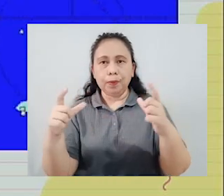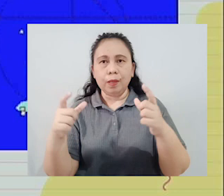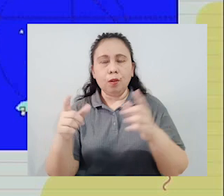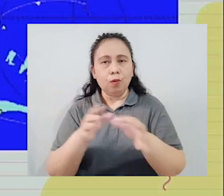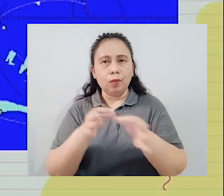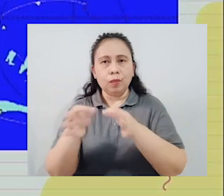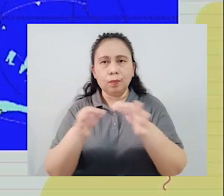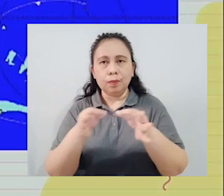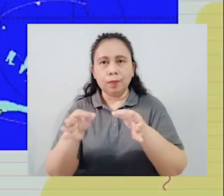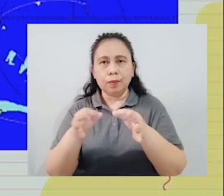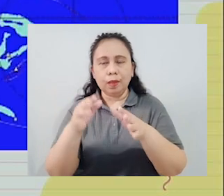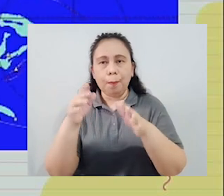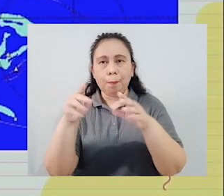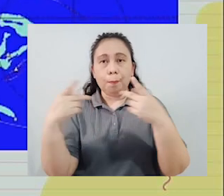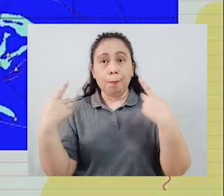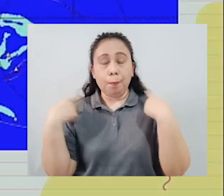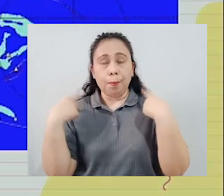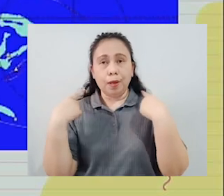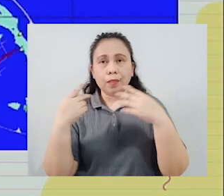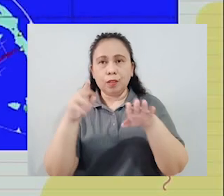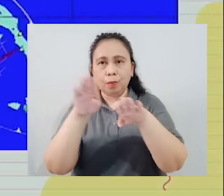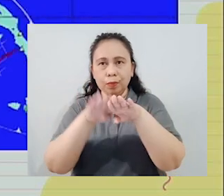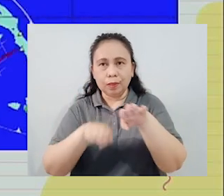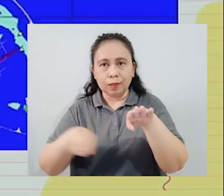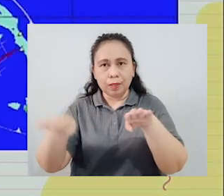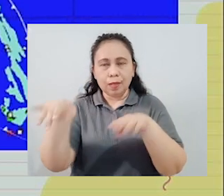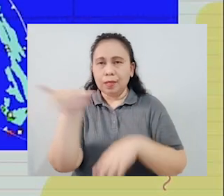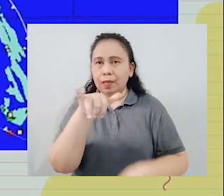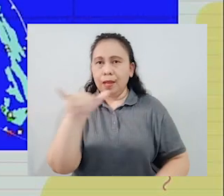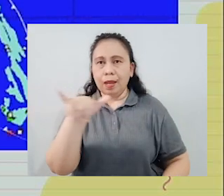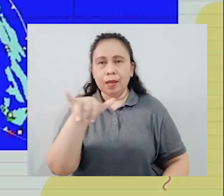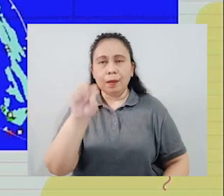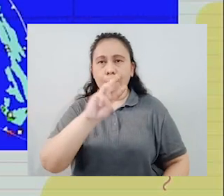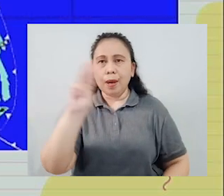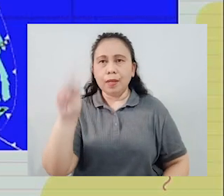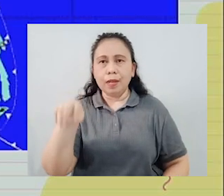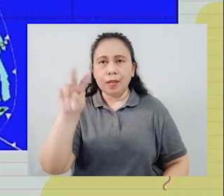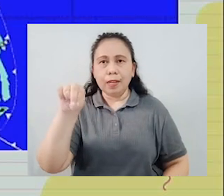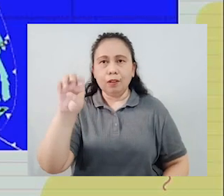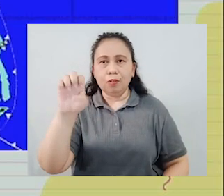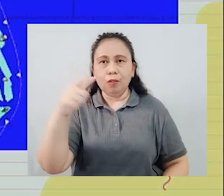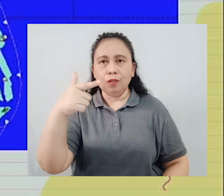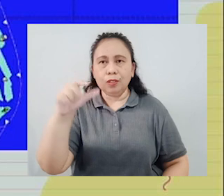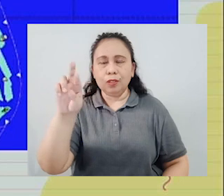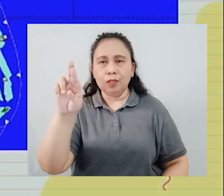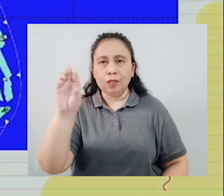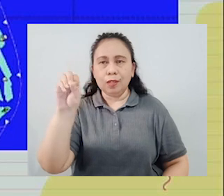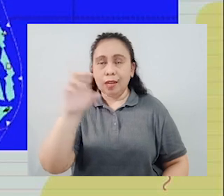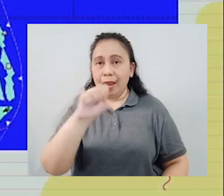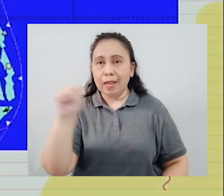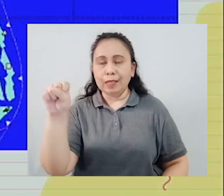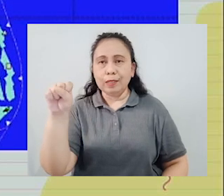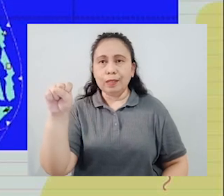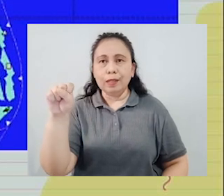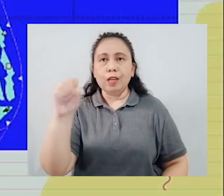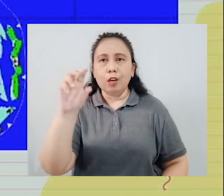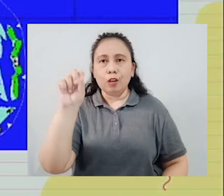trenches, such as the Manila Negros Cotabato Trench System and the Sulu Trench.